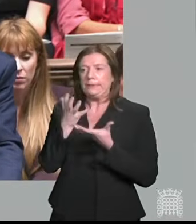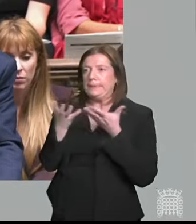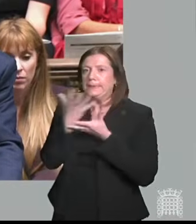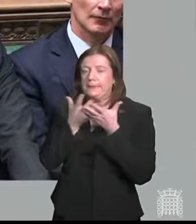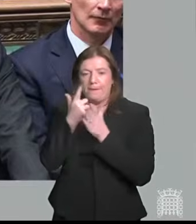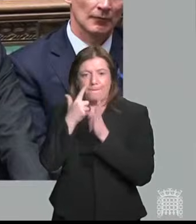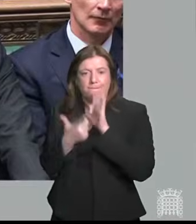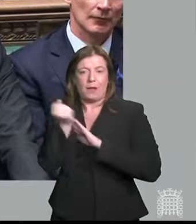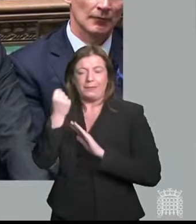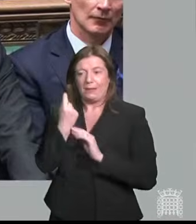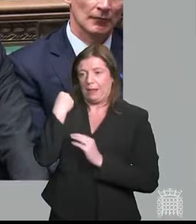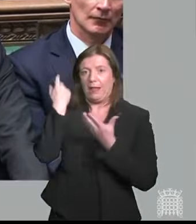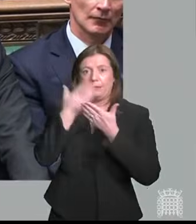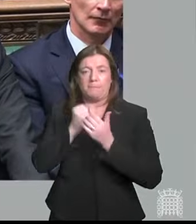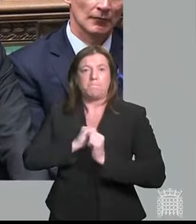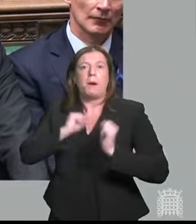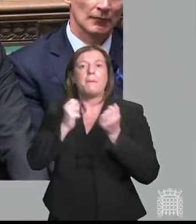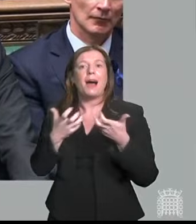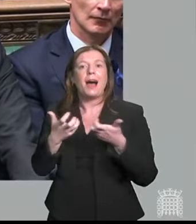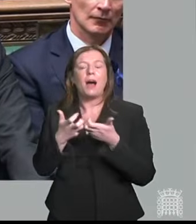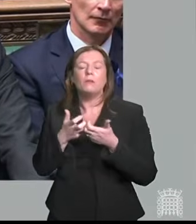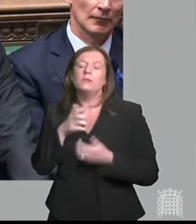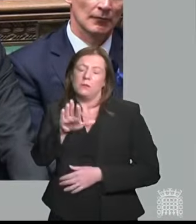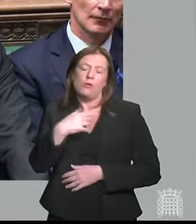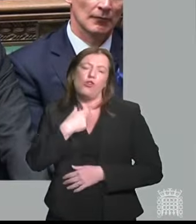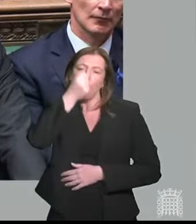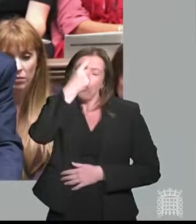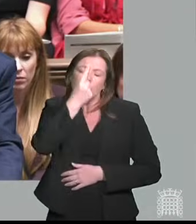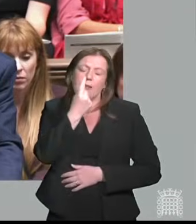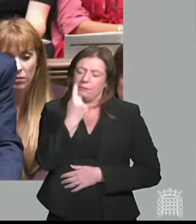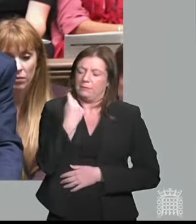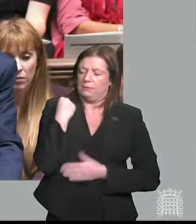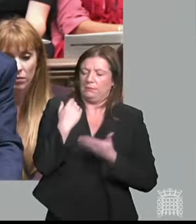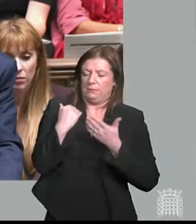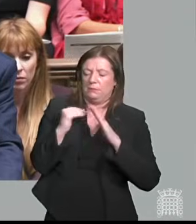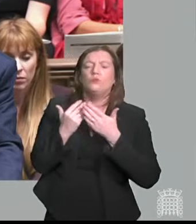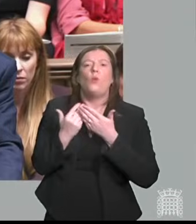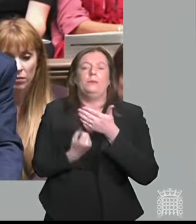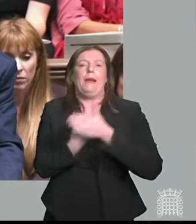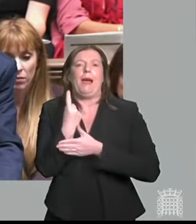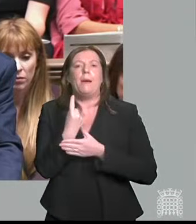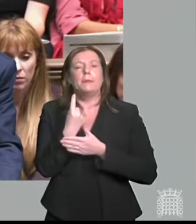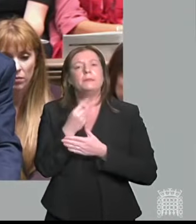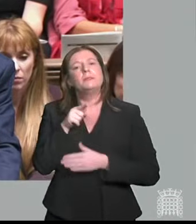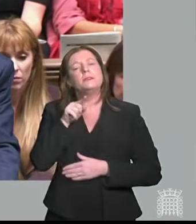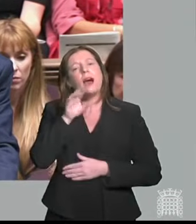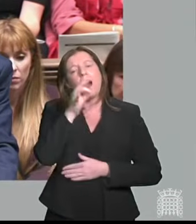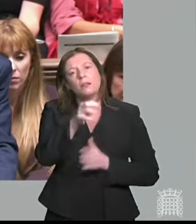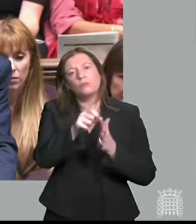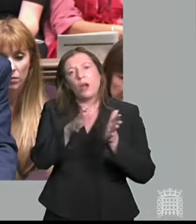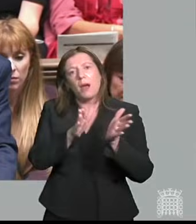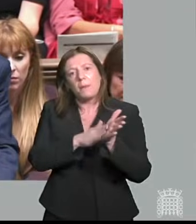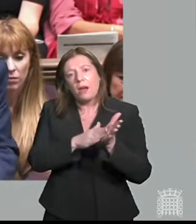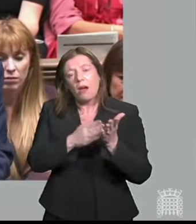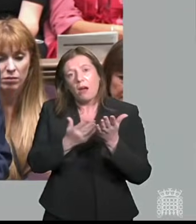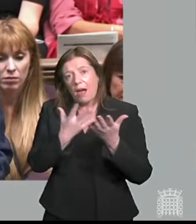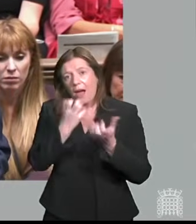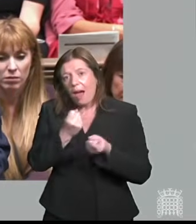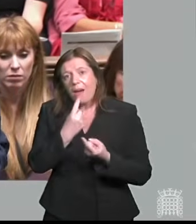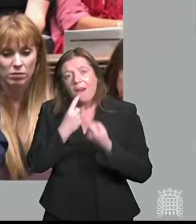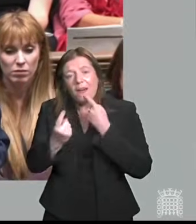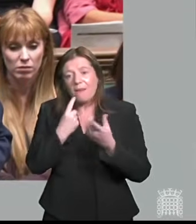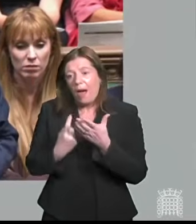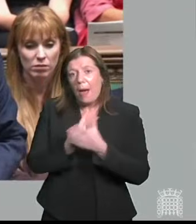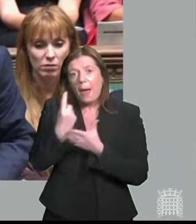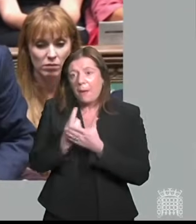happened. I know this only happened last night, but can the Prime Minister please tell us when he thinks he might be able to update the House